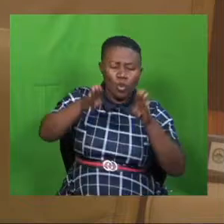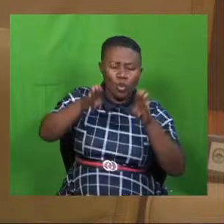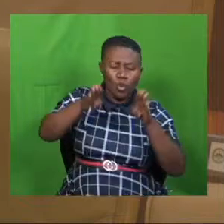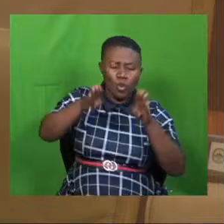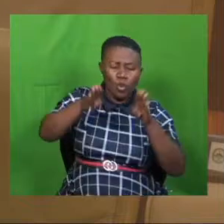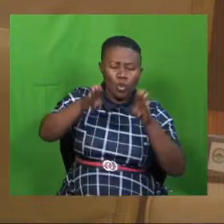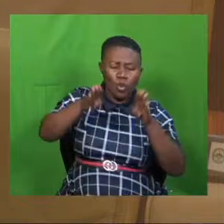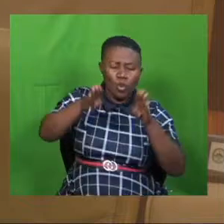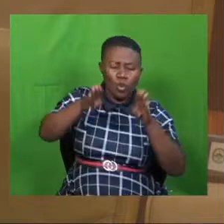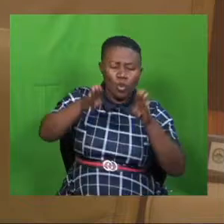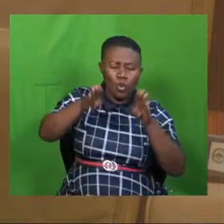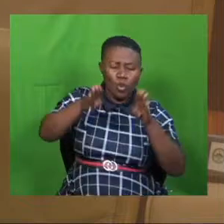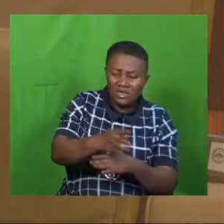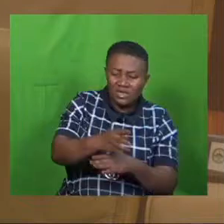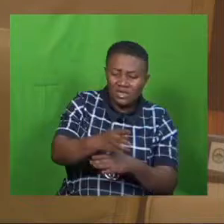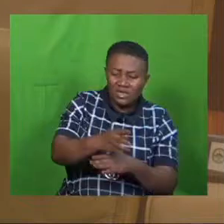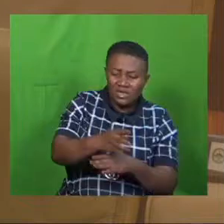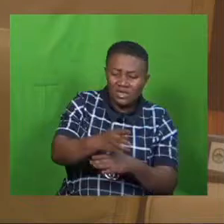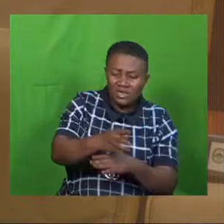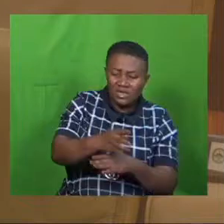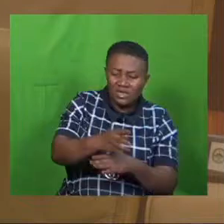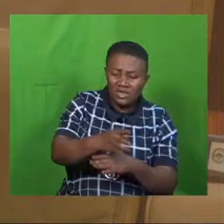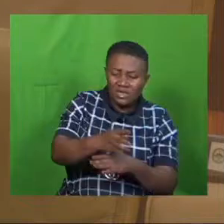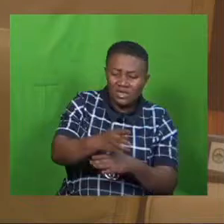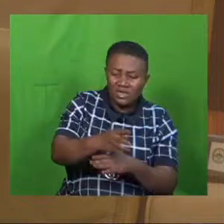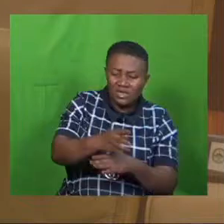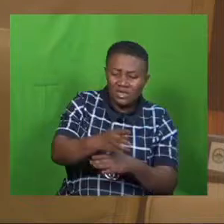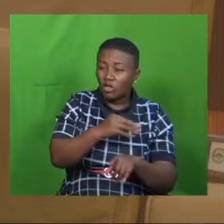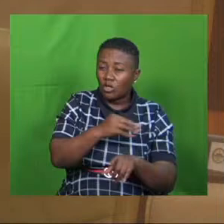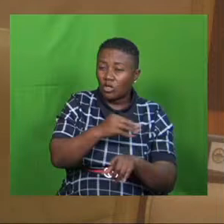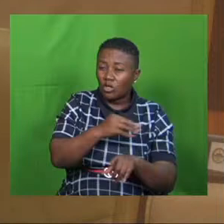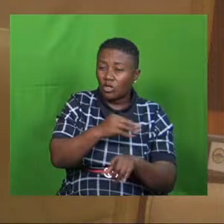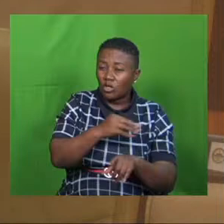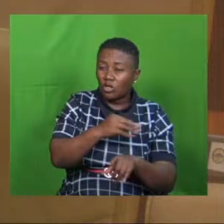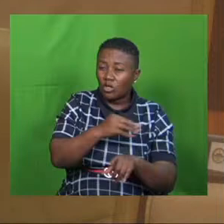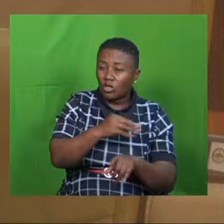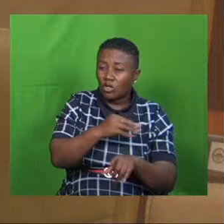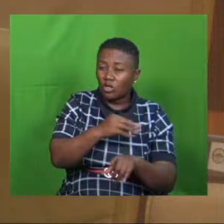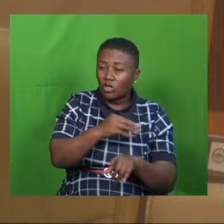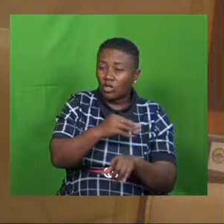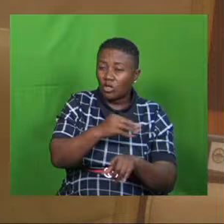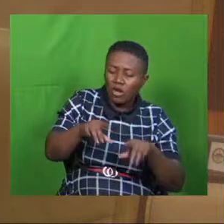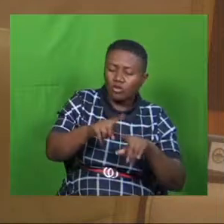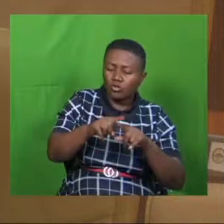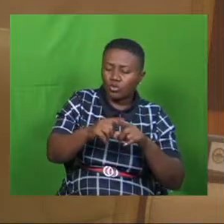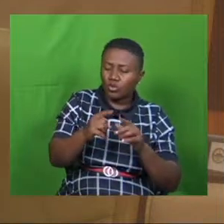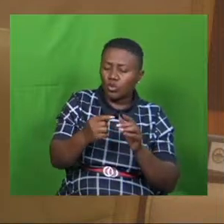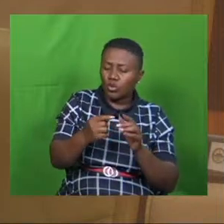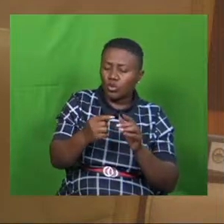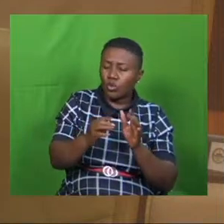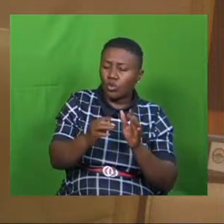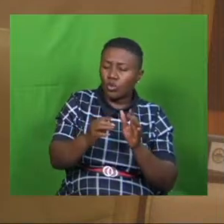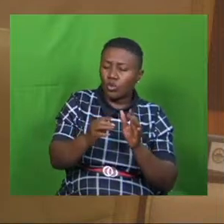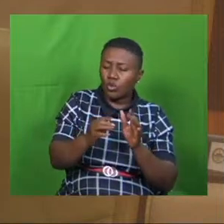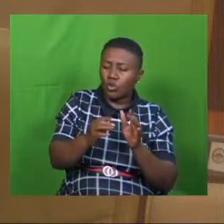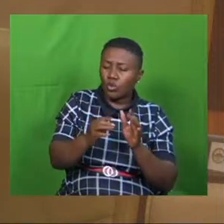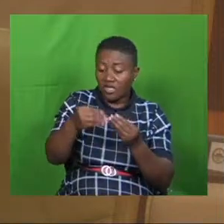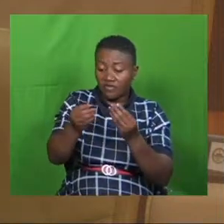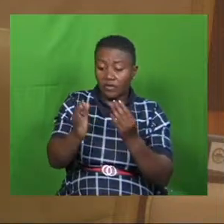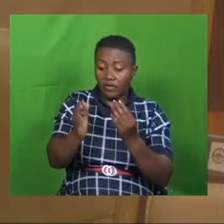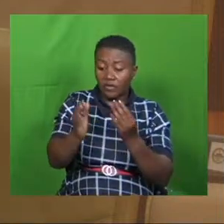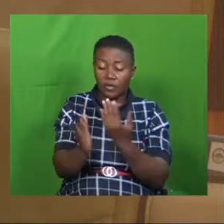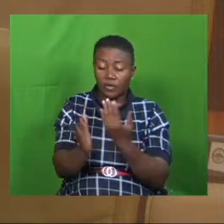financial institutions and investors to the substantial growth opportunities offered by the bank.